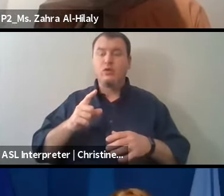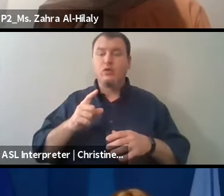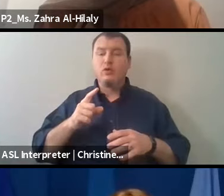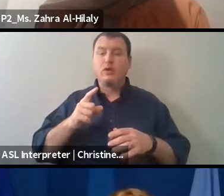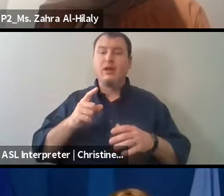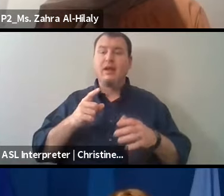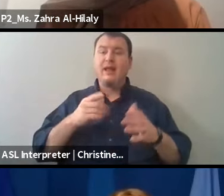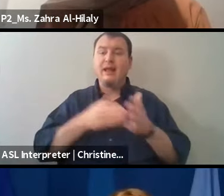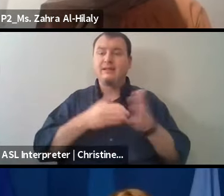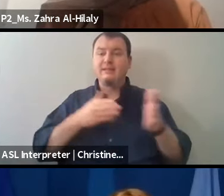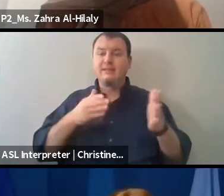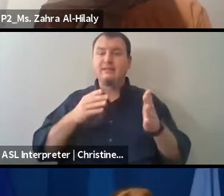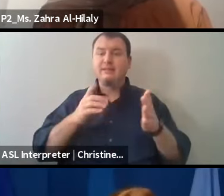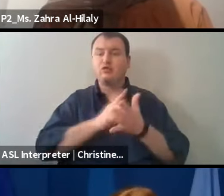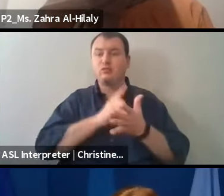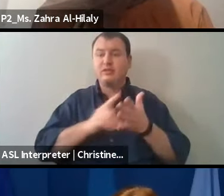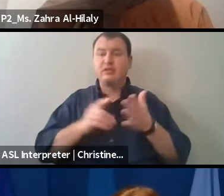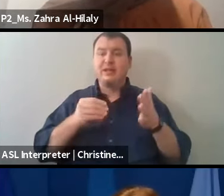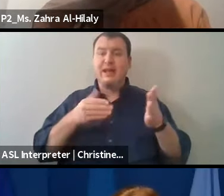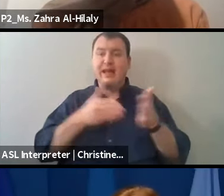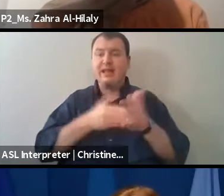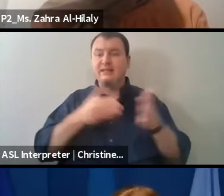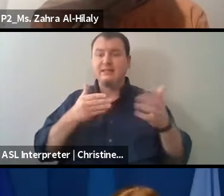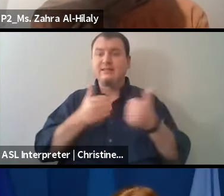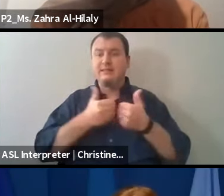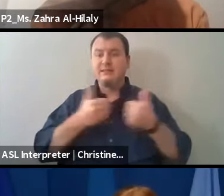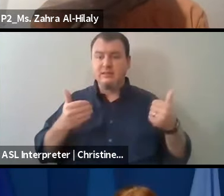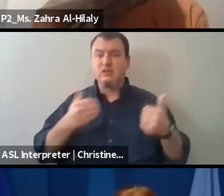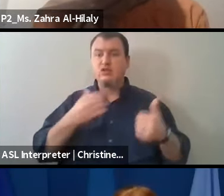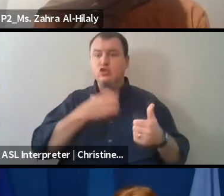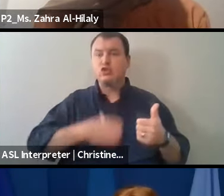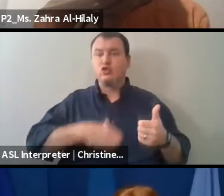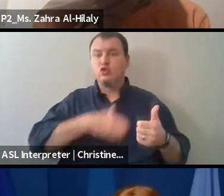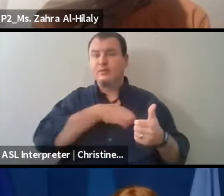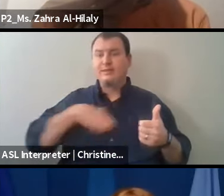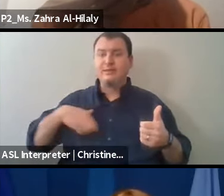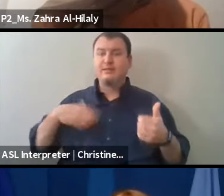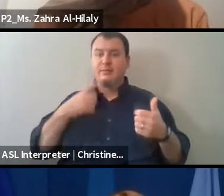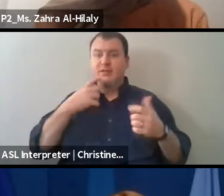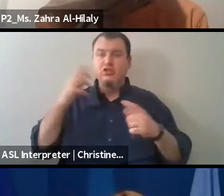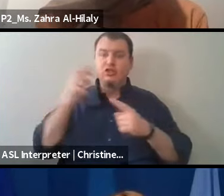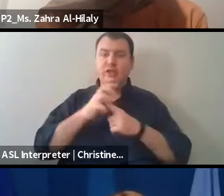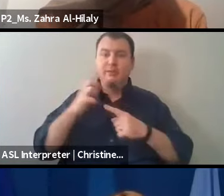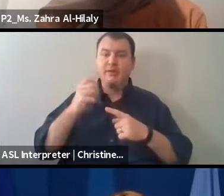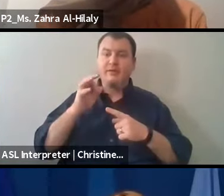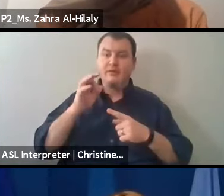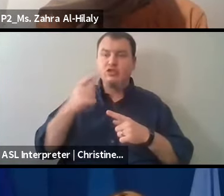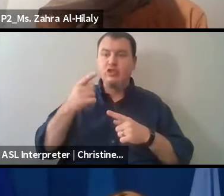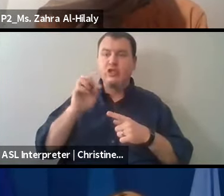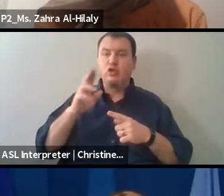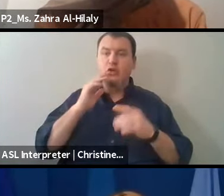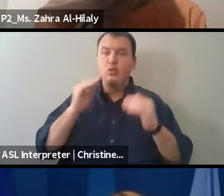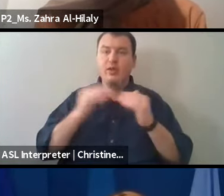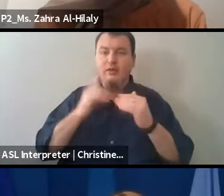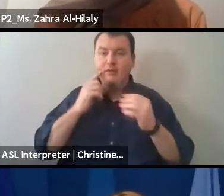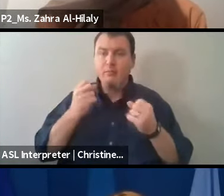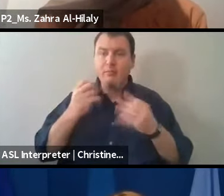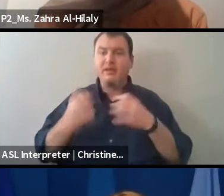and anti-segregation. Sweden has been a champion of gender equality for many years,